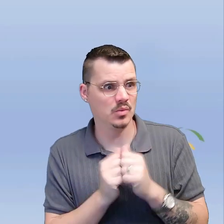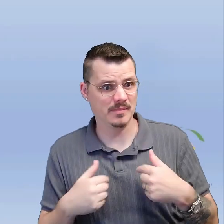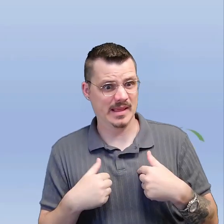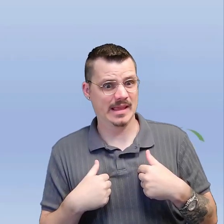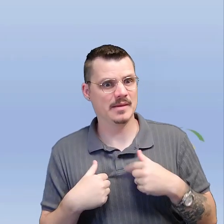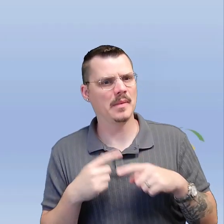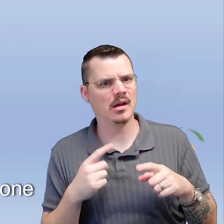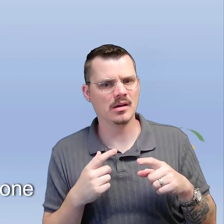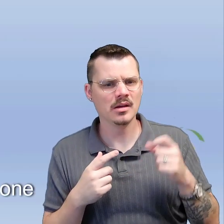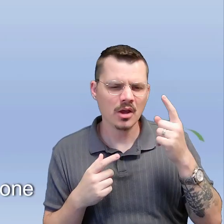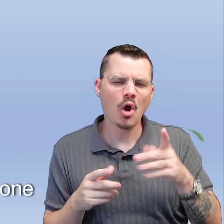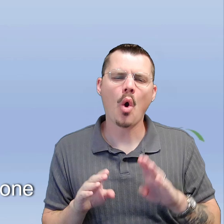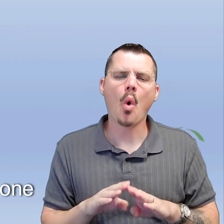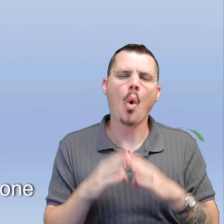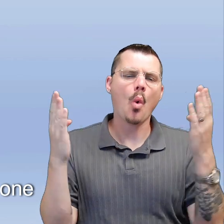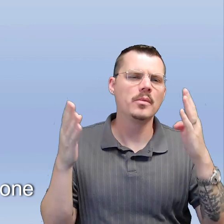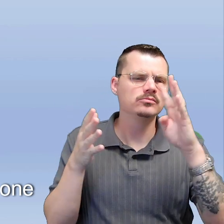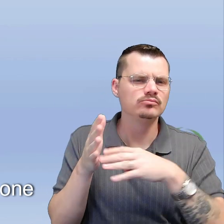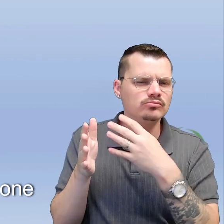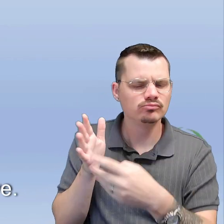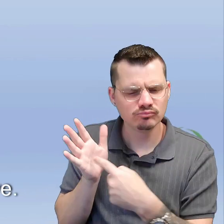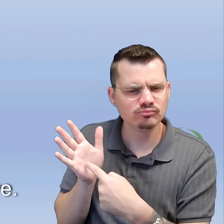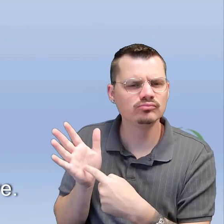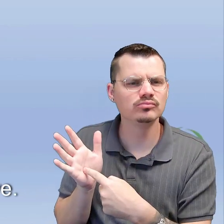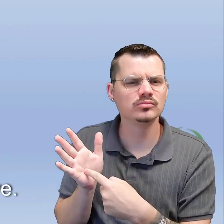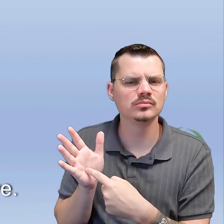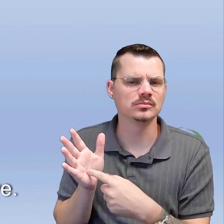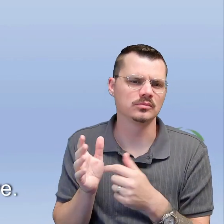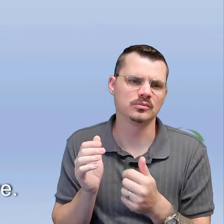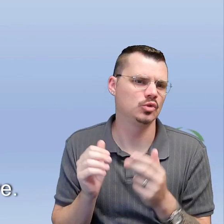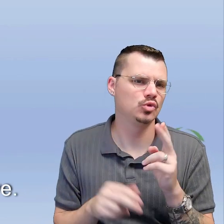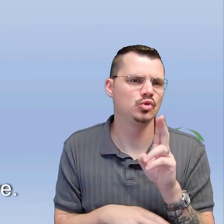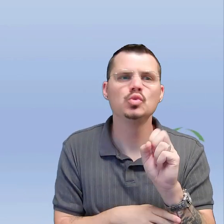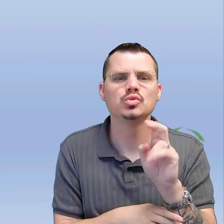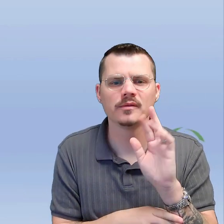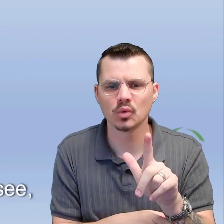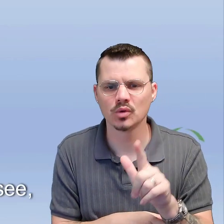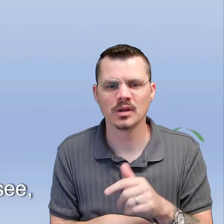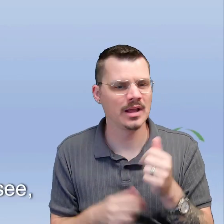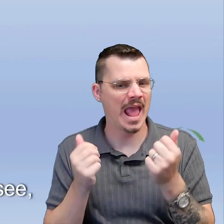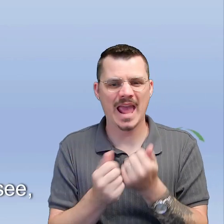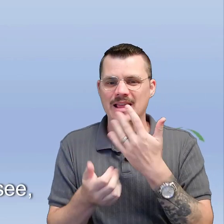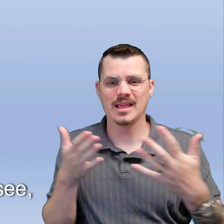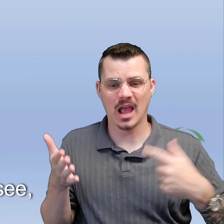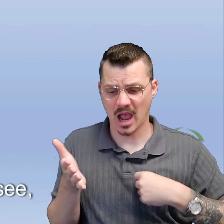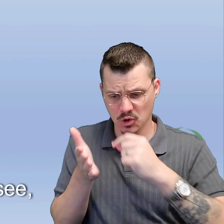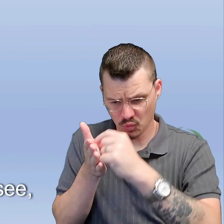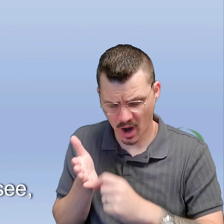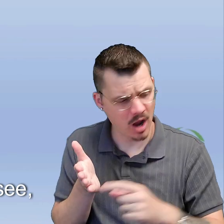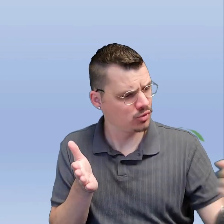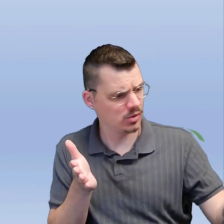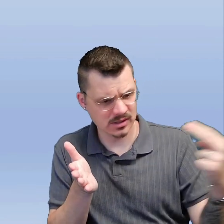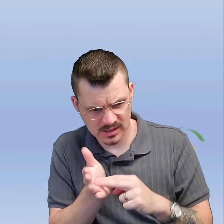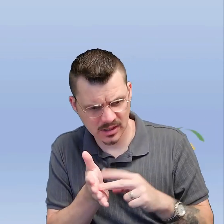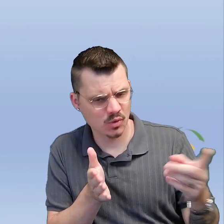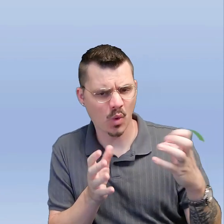you, open and shared charting, I think, is one of the most useful tools we can have. You know, anything I write, you can see,